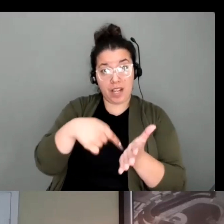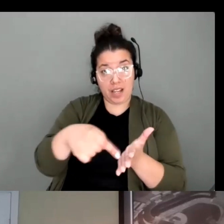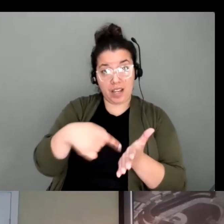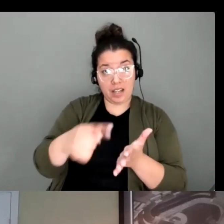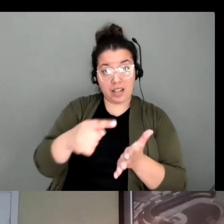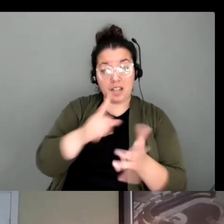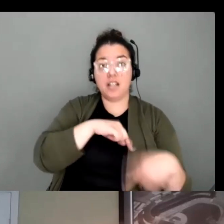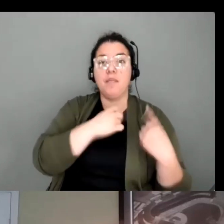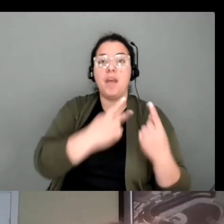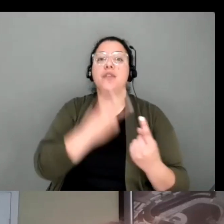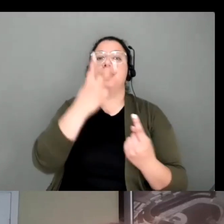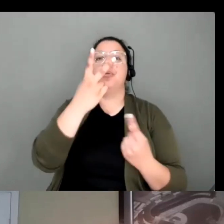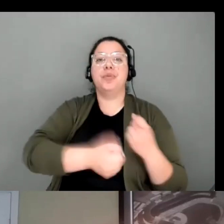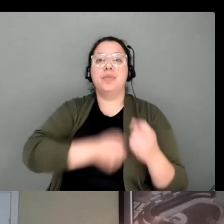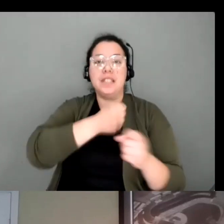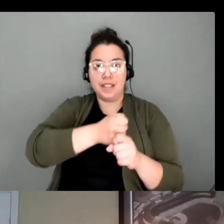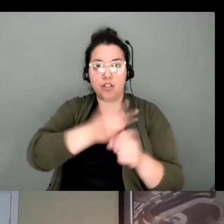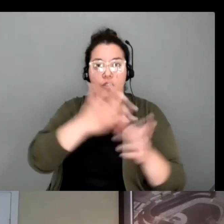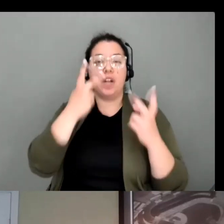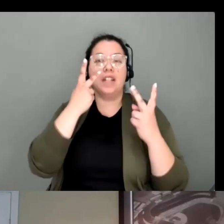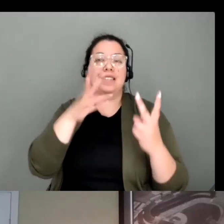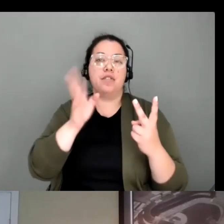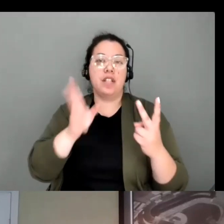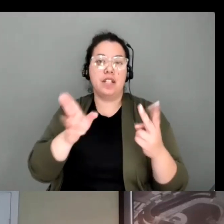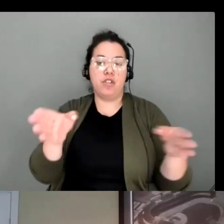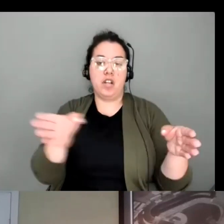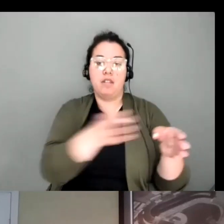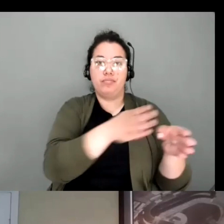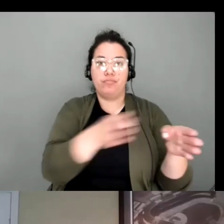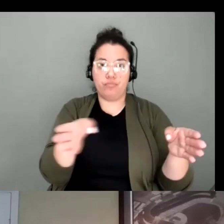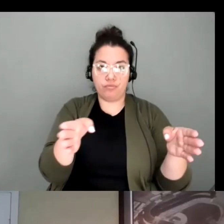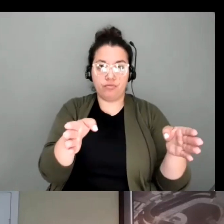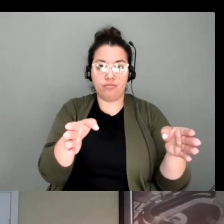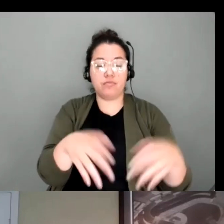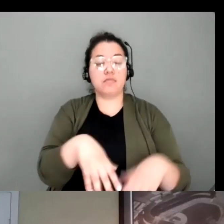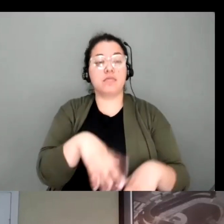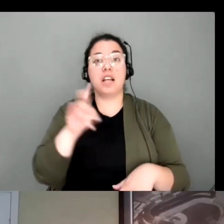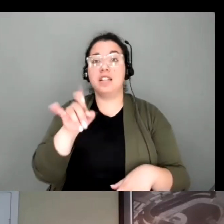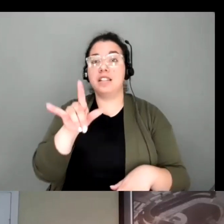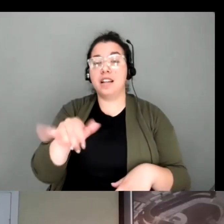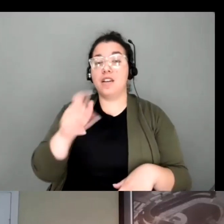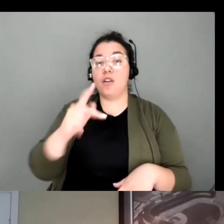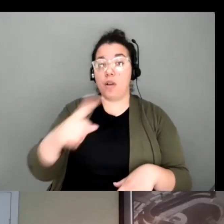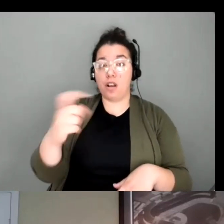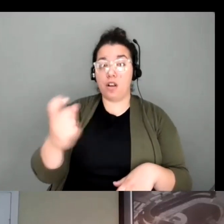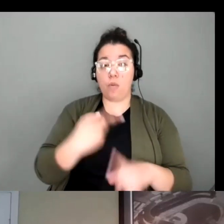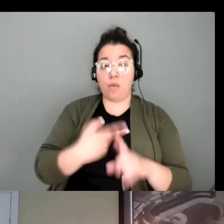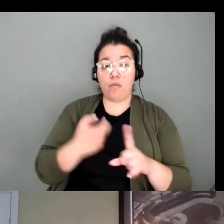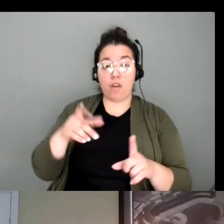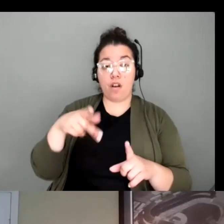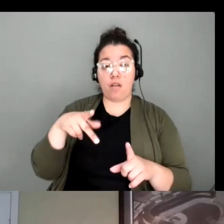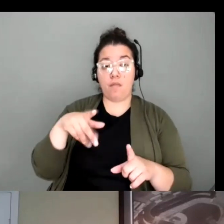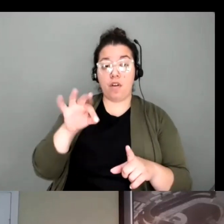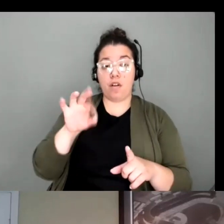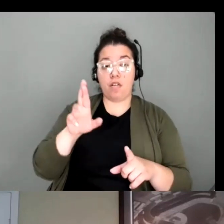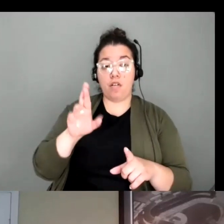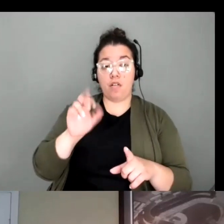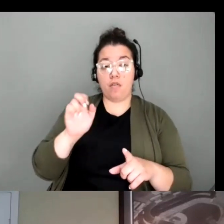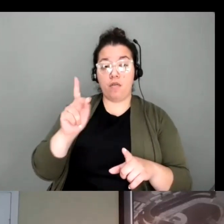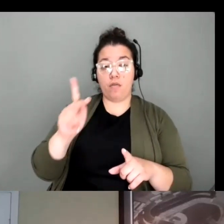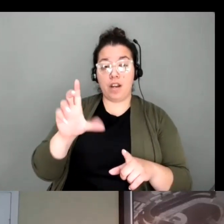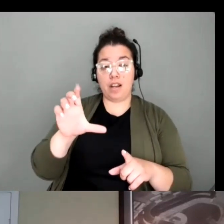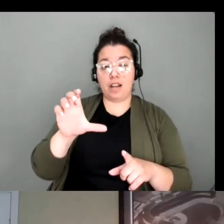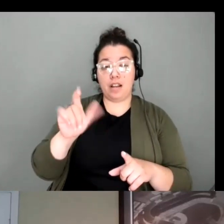months. Okay. Thank you very much for that. Question here from Frank Calmo Martin, Fremont High School in Oakland,